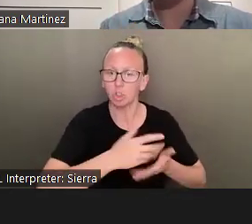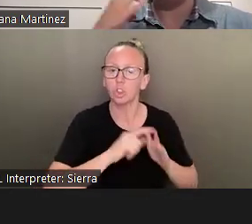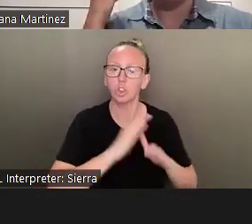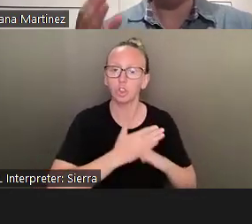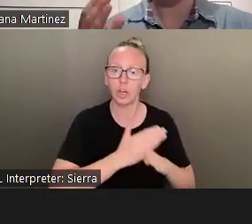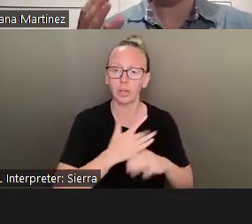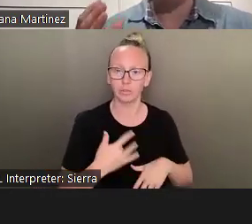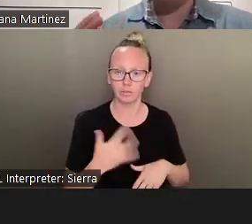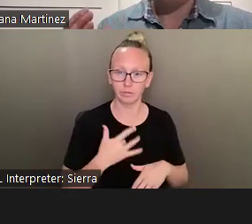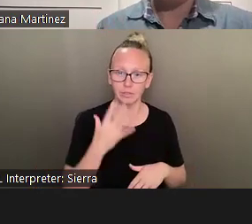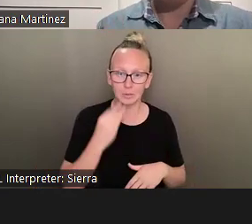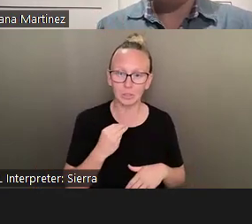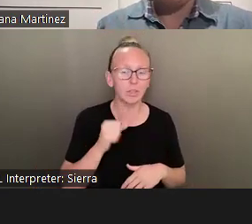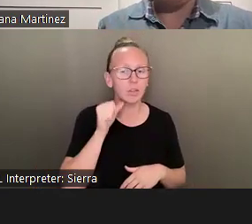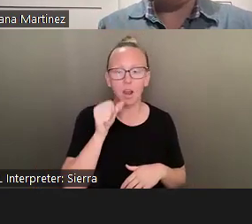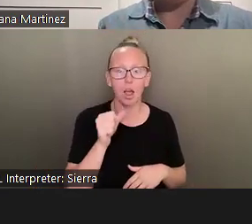than a shared idea,